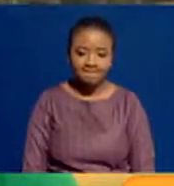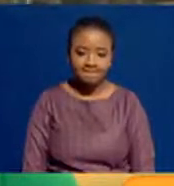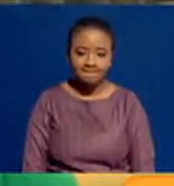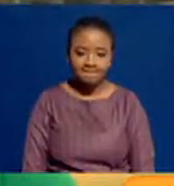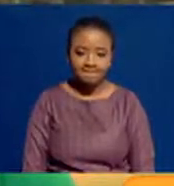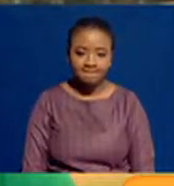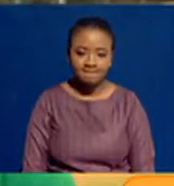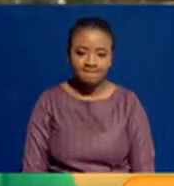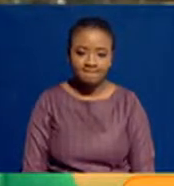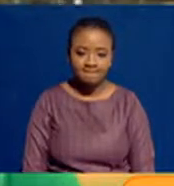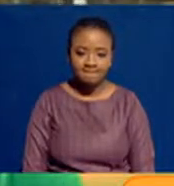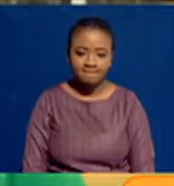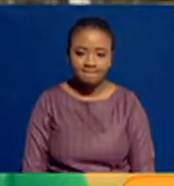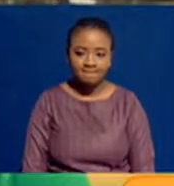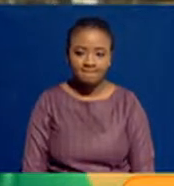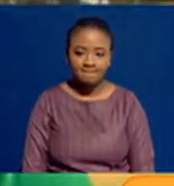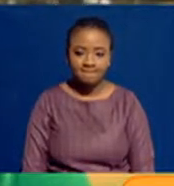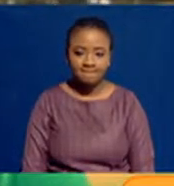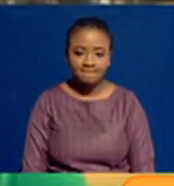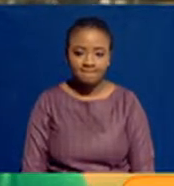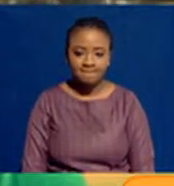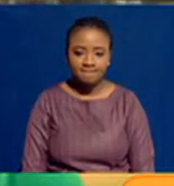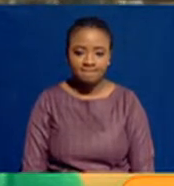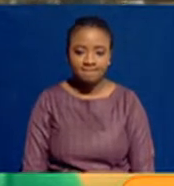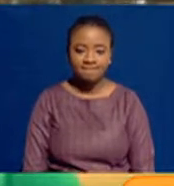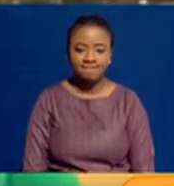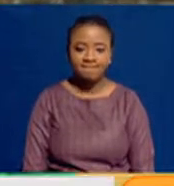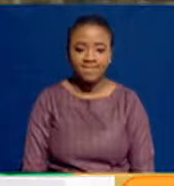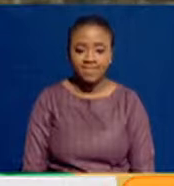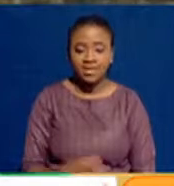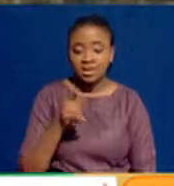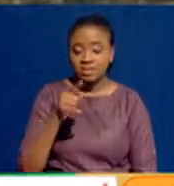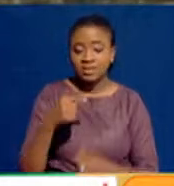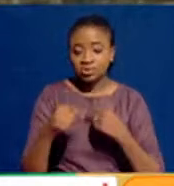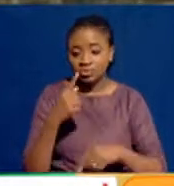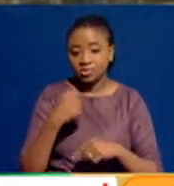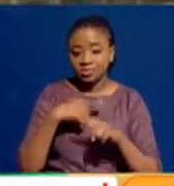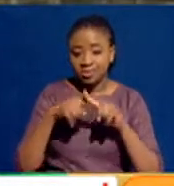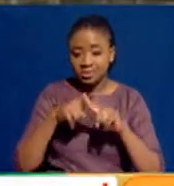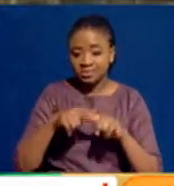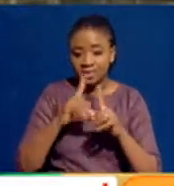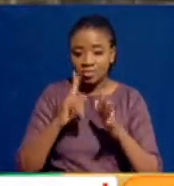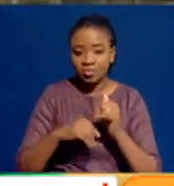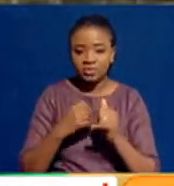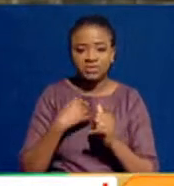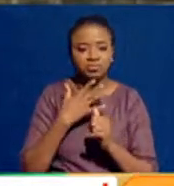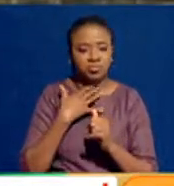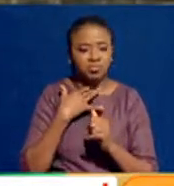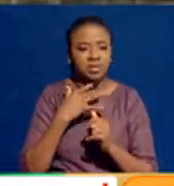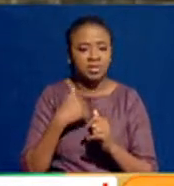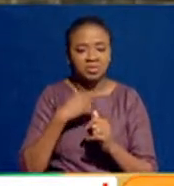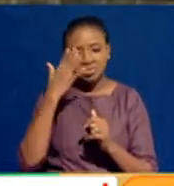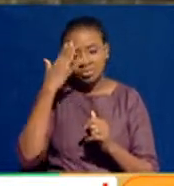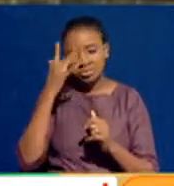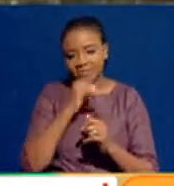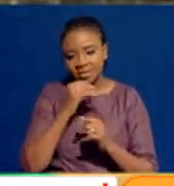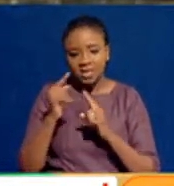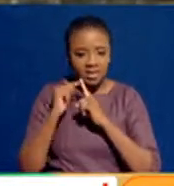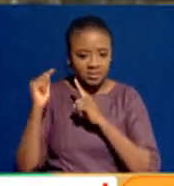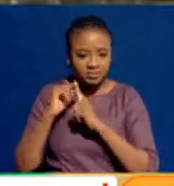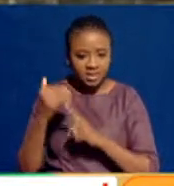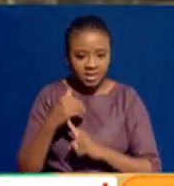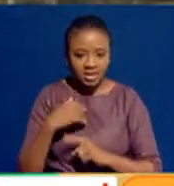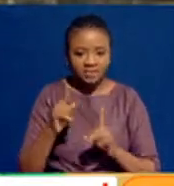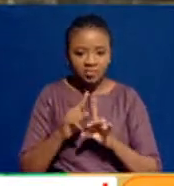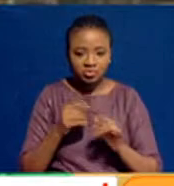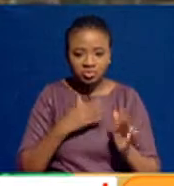The only thing which I rely on, especially in this tournament, is the experience. But otherwise, the preparation has